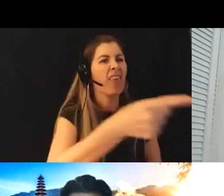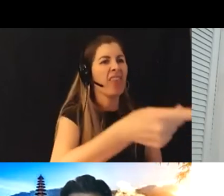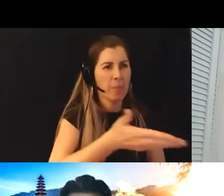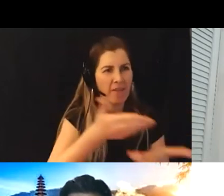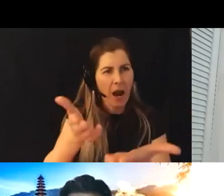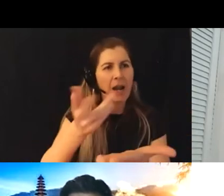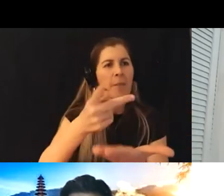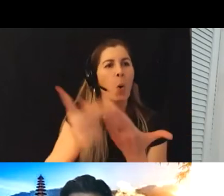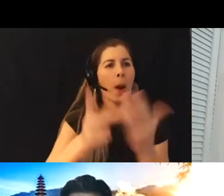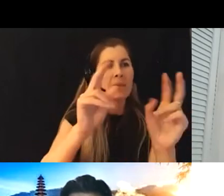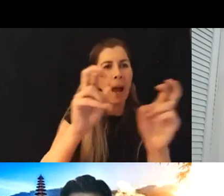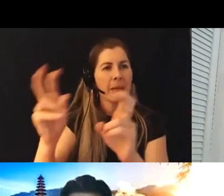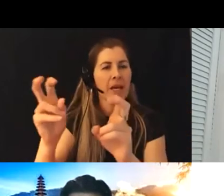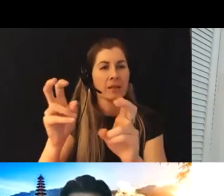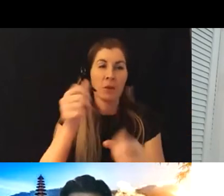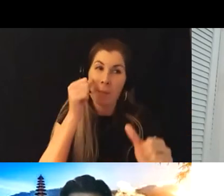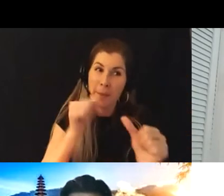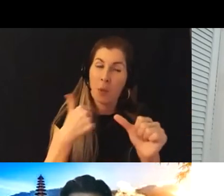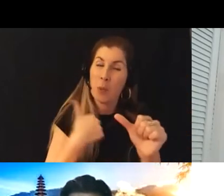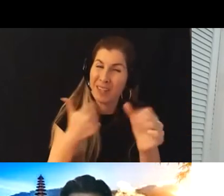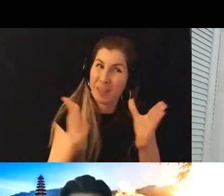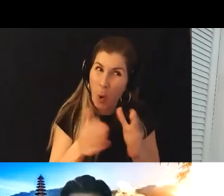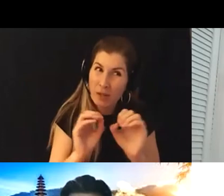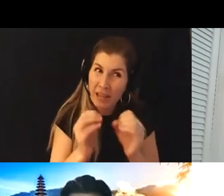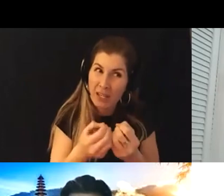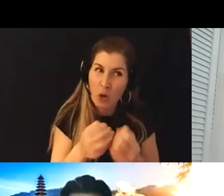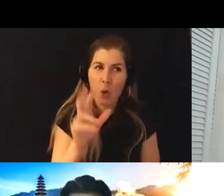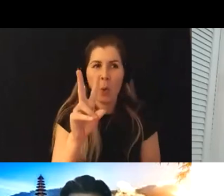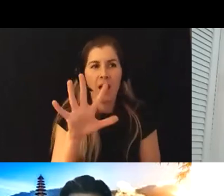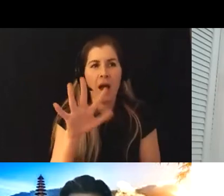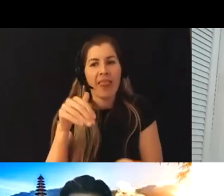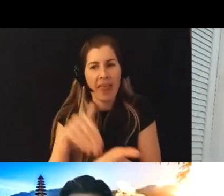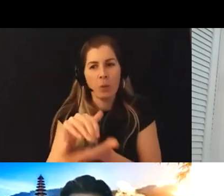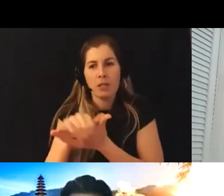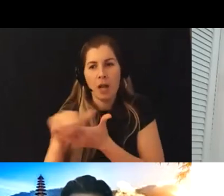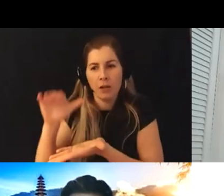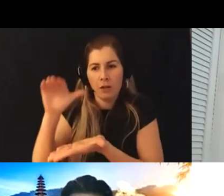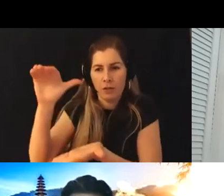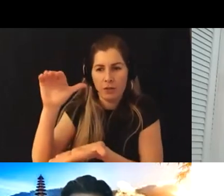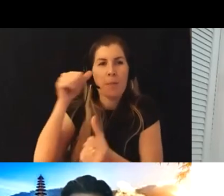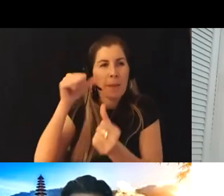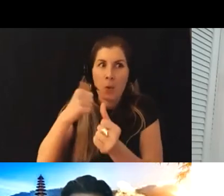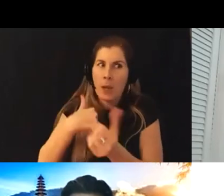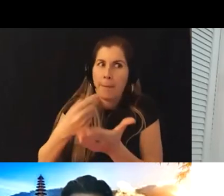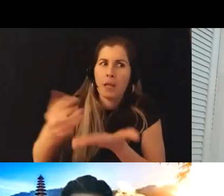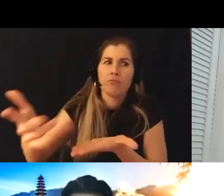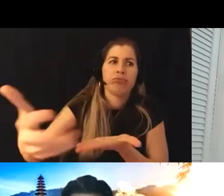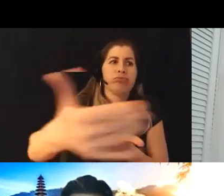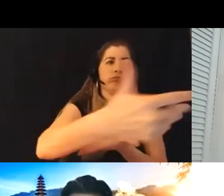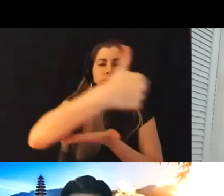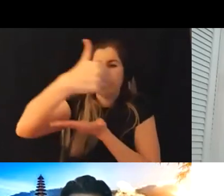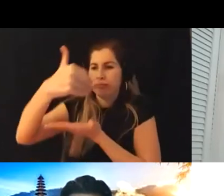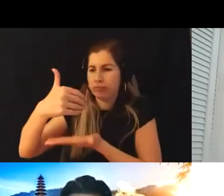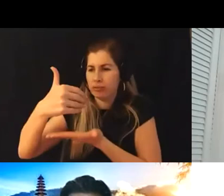you know, we are a small organization and we took that $25,000 that we got, that we raised together, and we spread